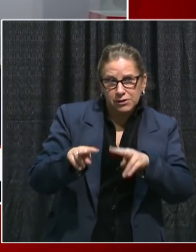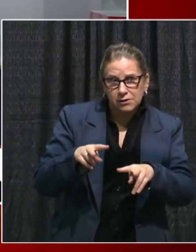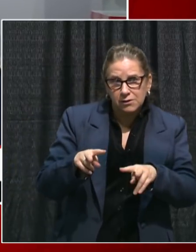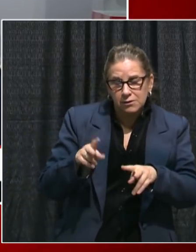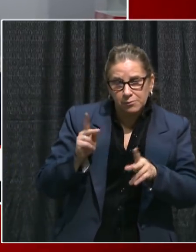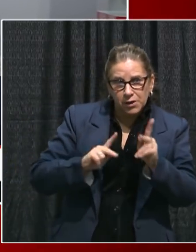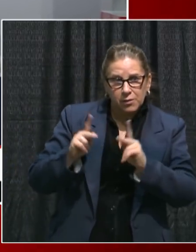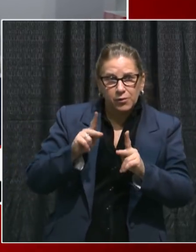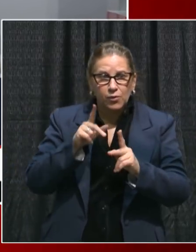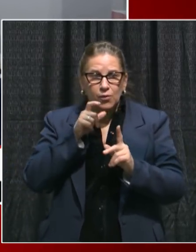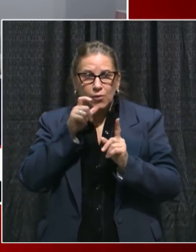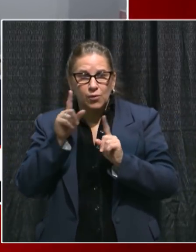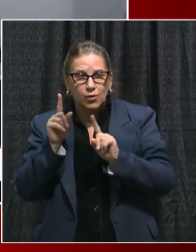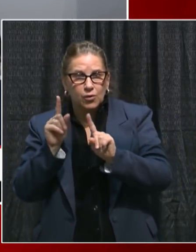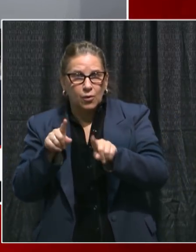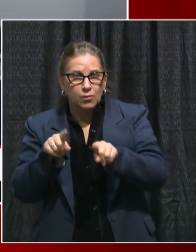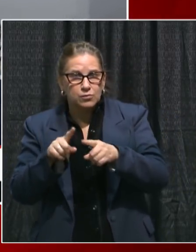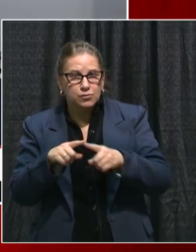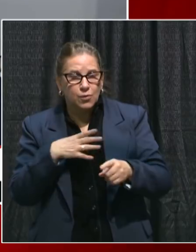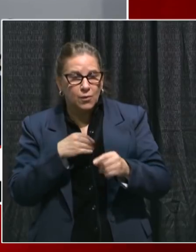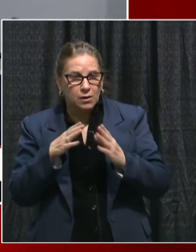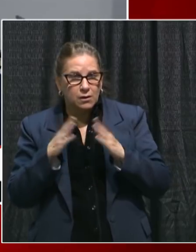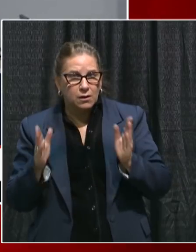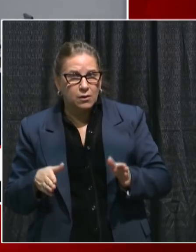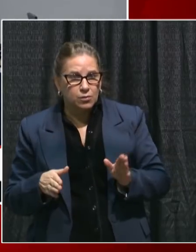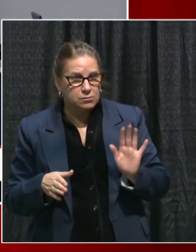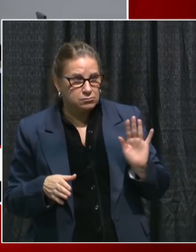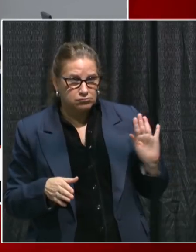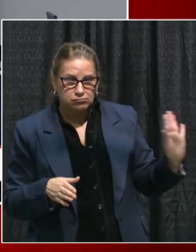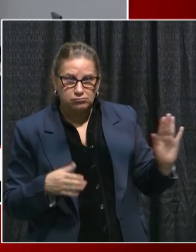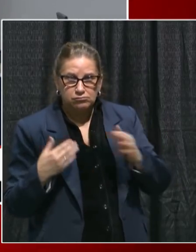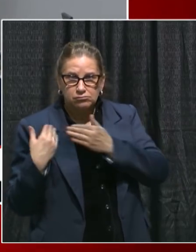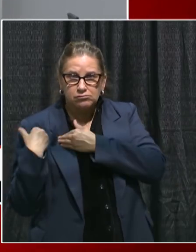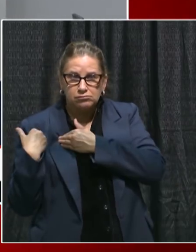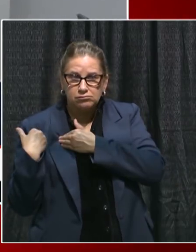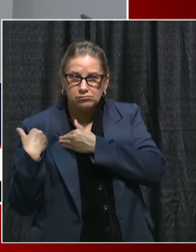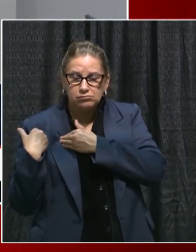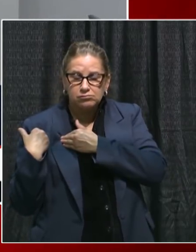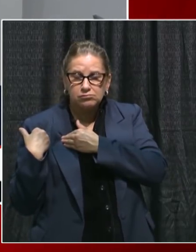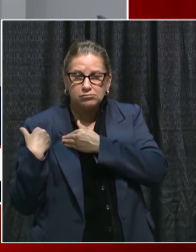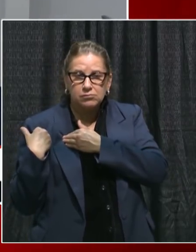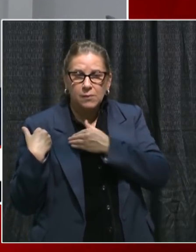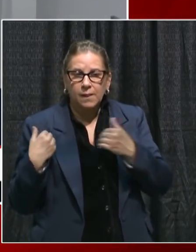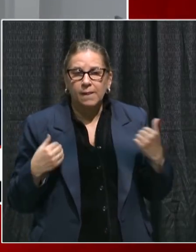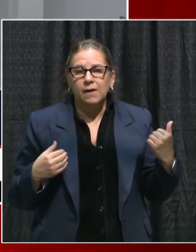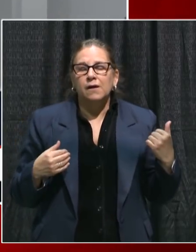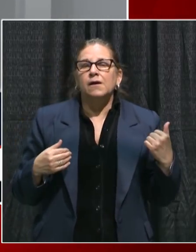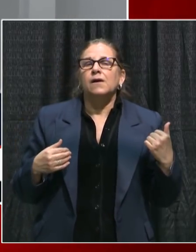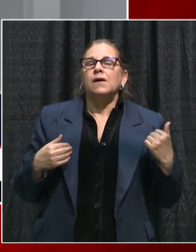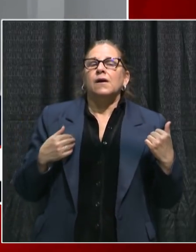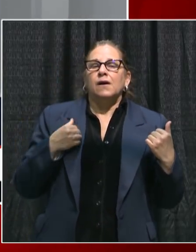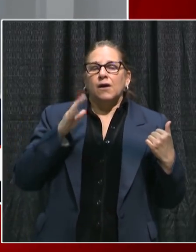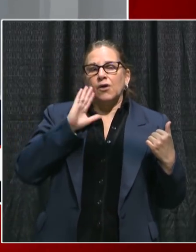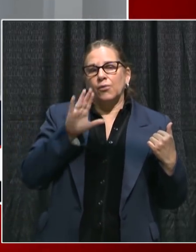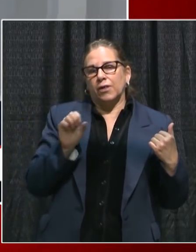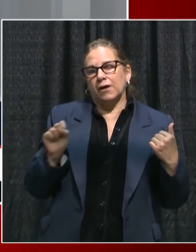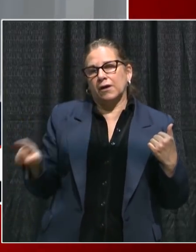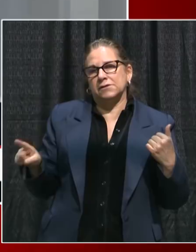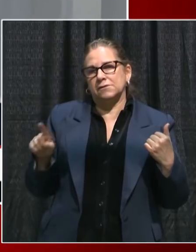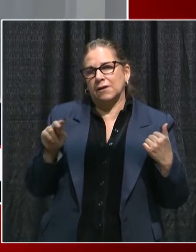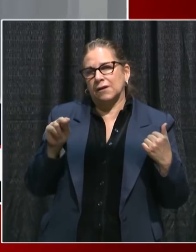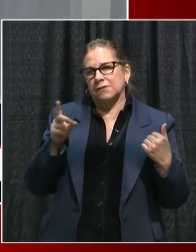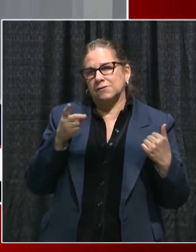House? Well, we certainly, I'm going to ask Dr. Nesbitt if the physicians at the